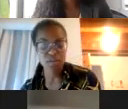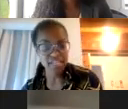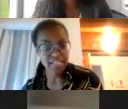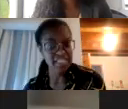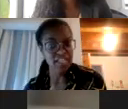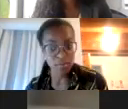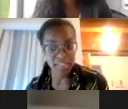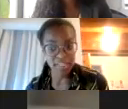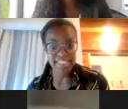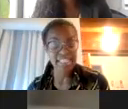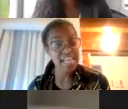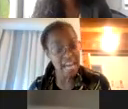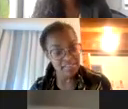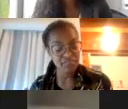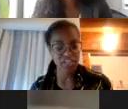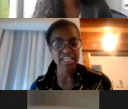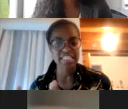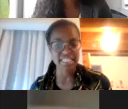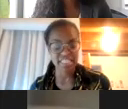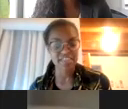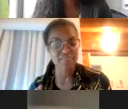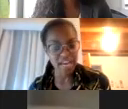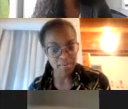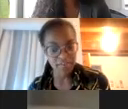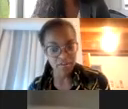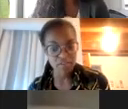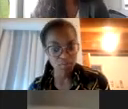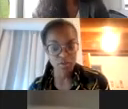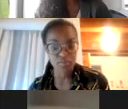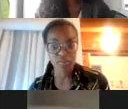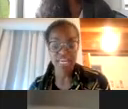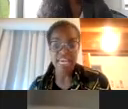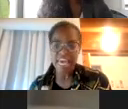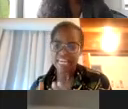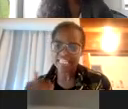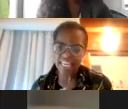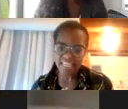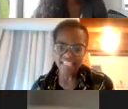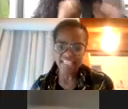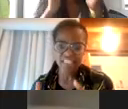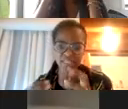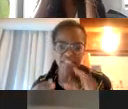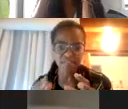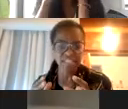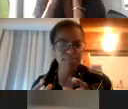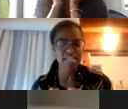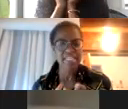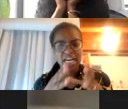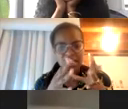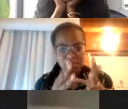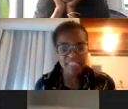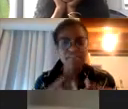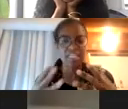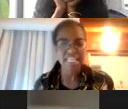system regulates and criminalizes the lives and very existence of BIPOC folks and poor folks. And I say this specifically